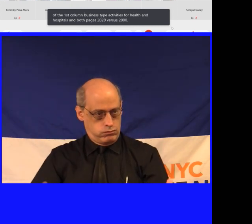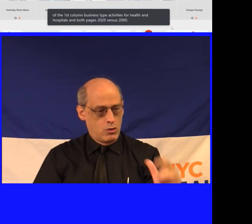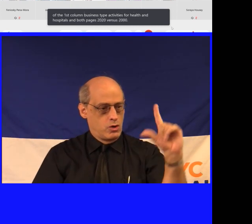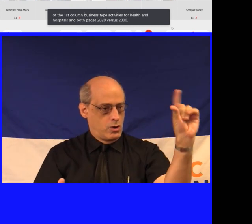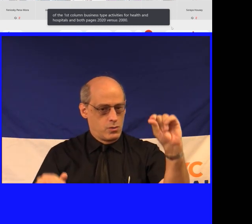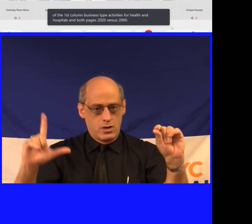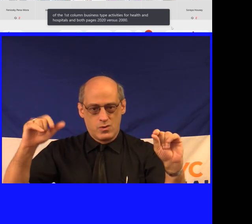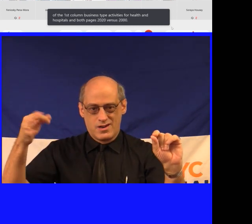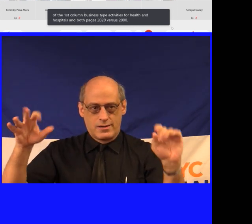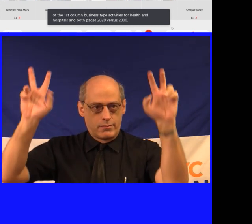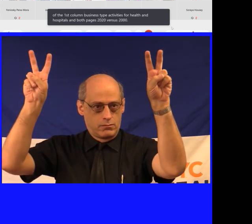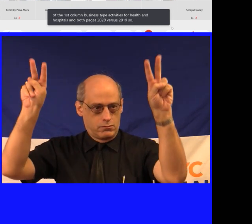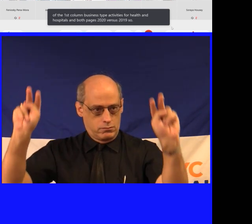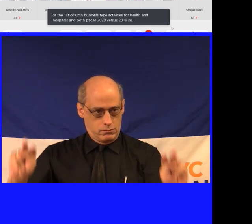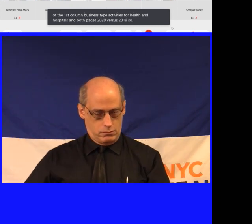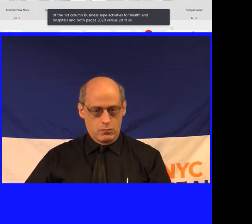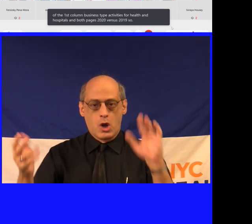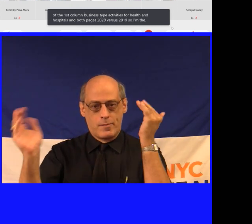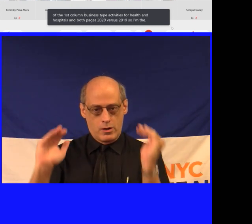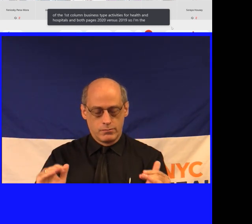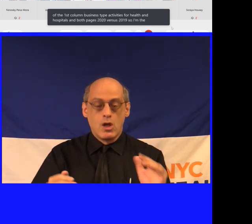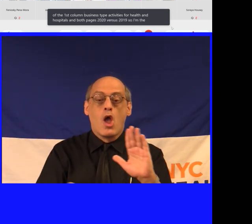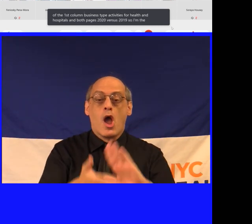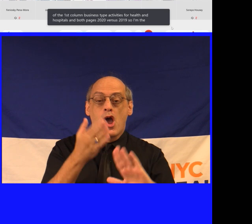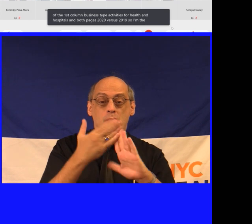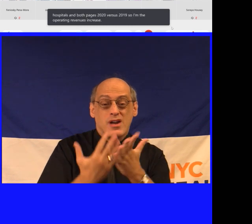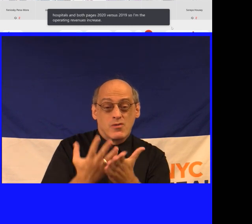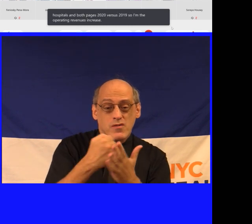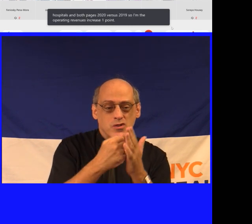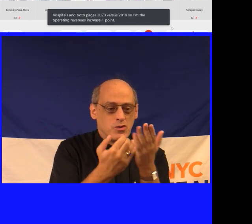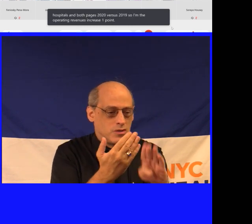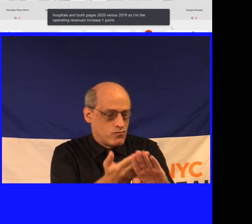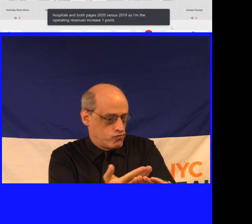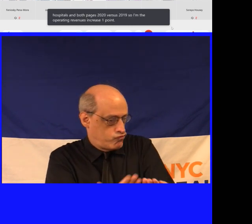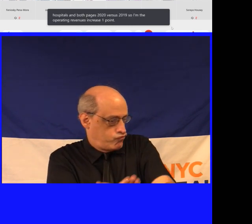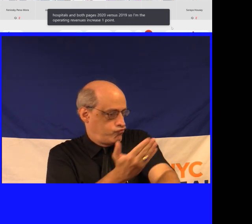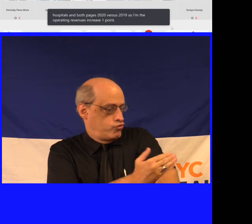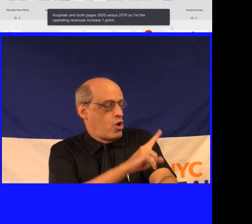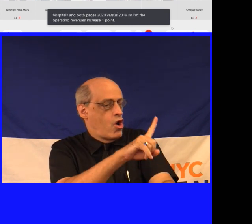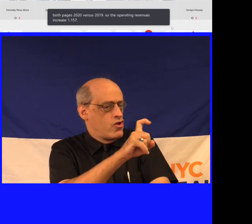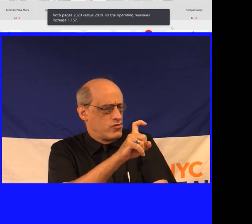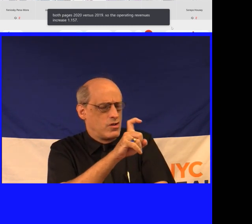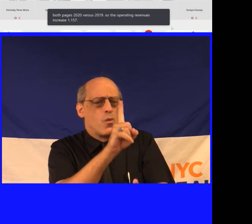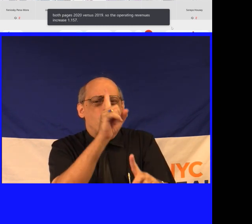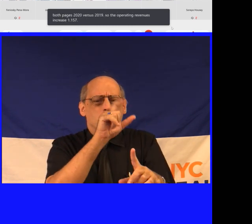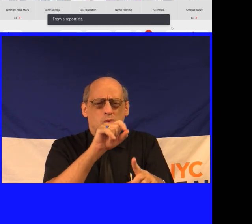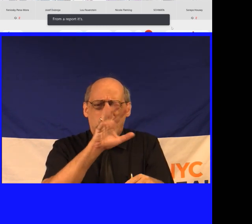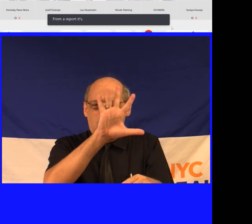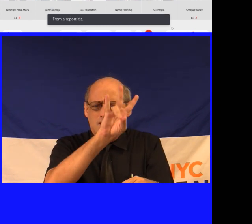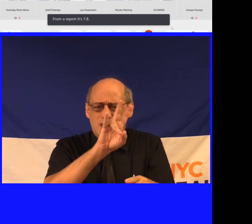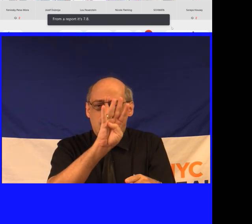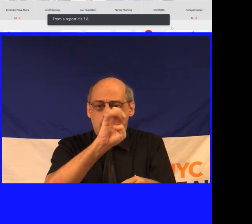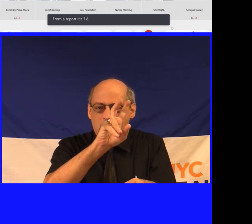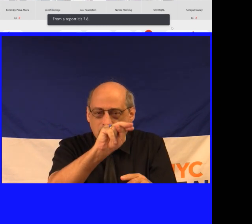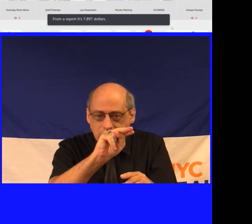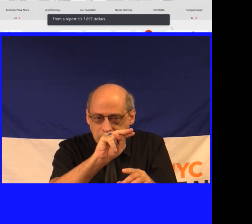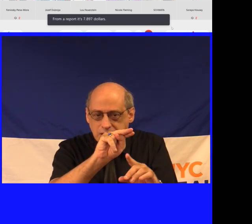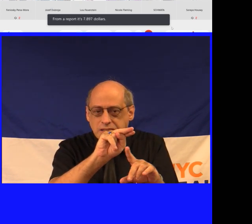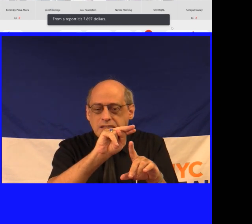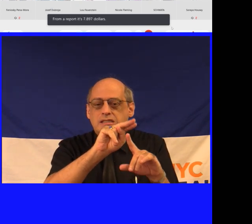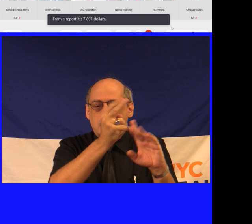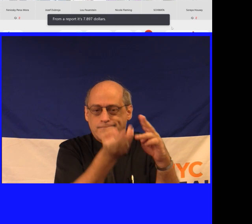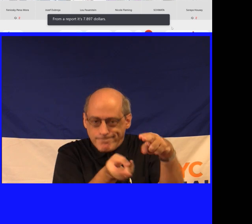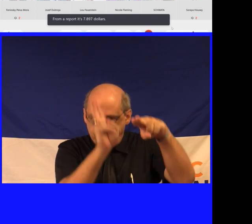2019. So the operating revenues increased 1.157 billion from a reported 7.897 billion